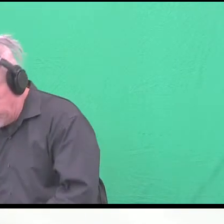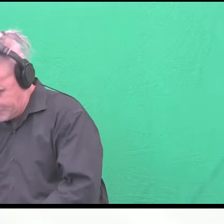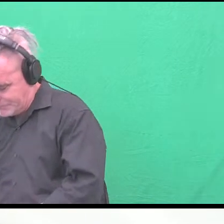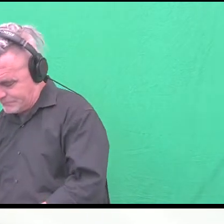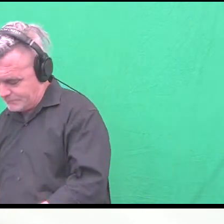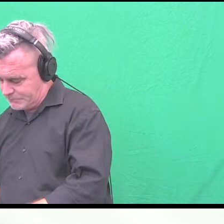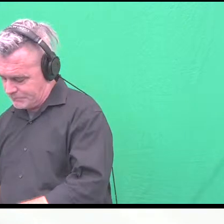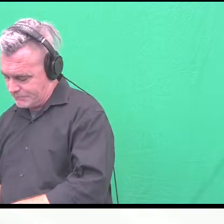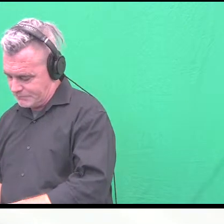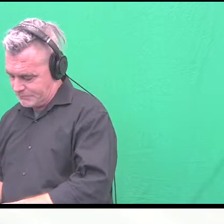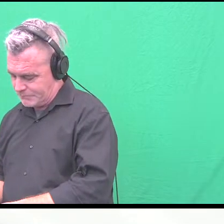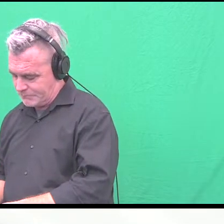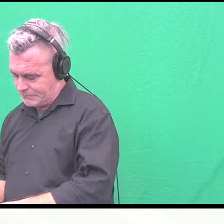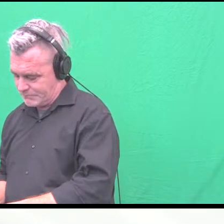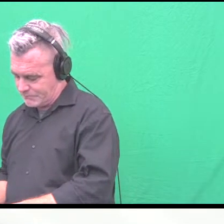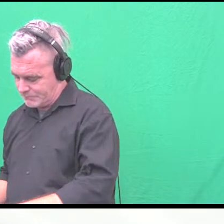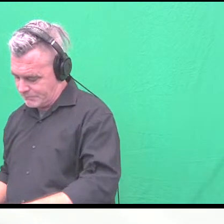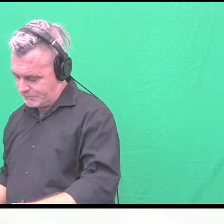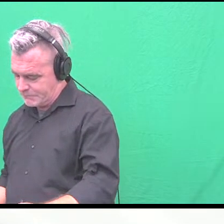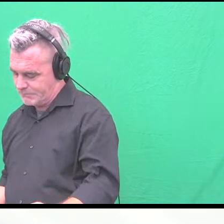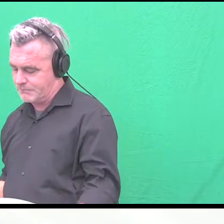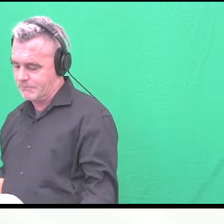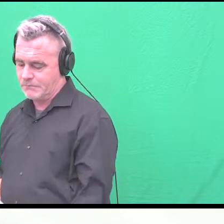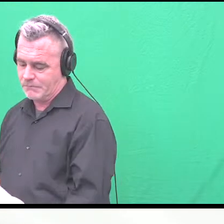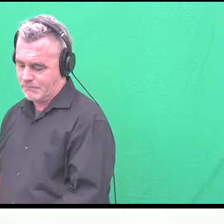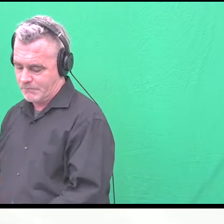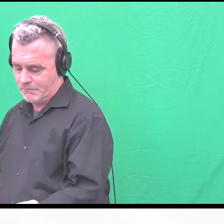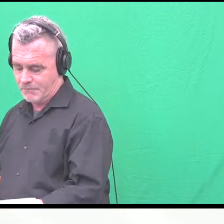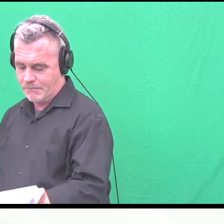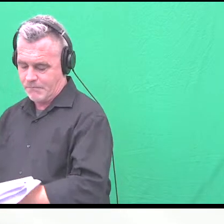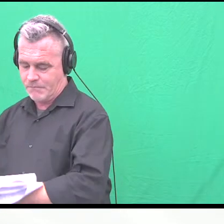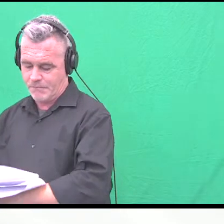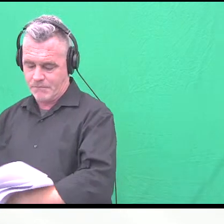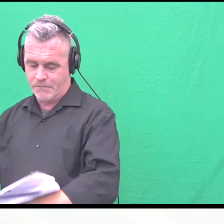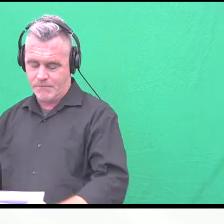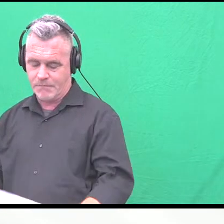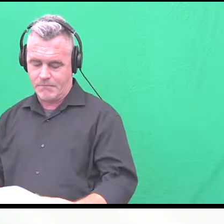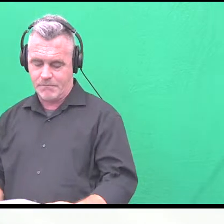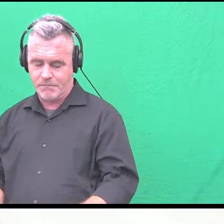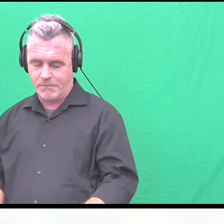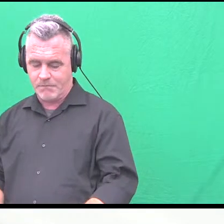Thank you. And all those in favor? Aye. Aye. All right.